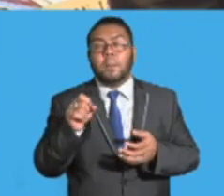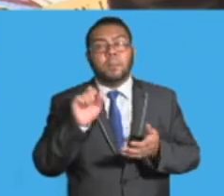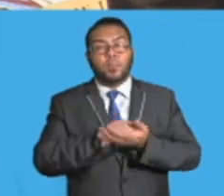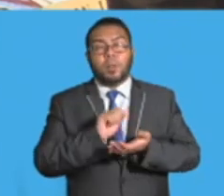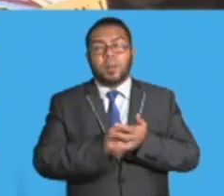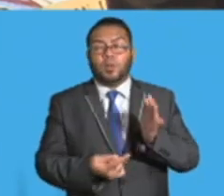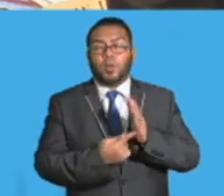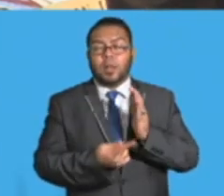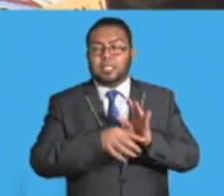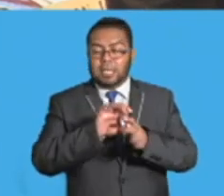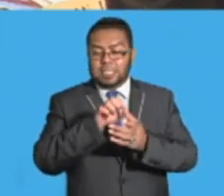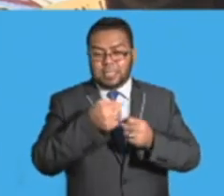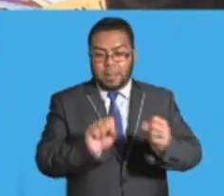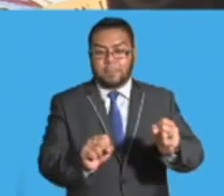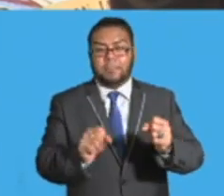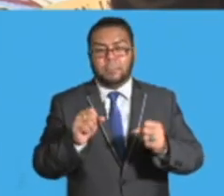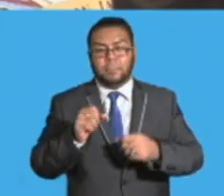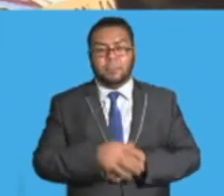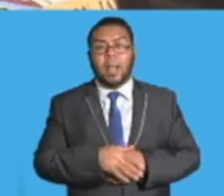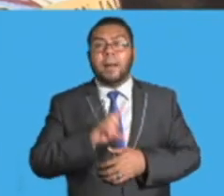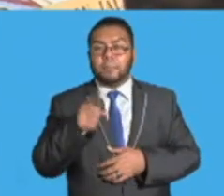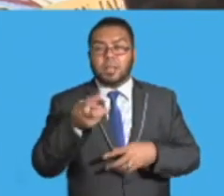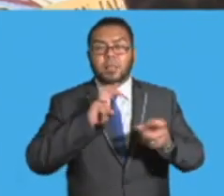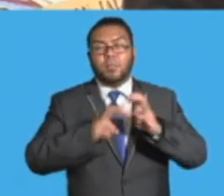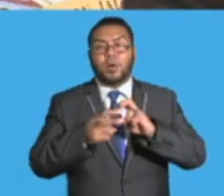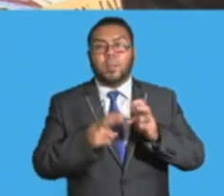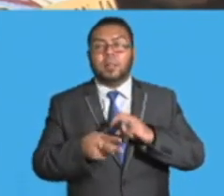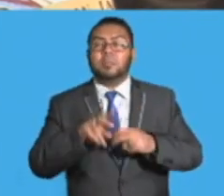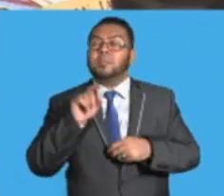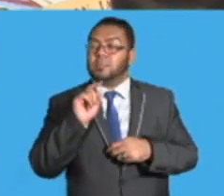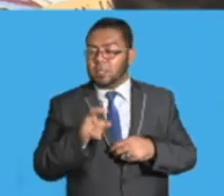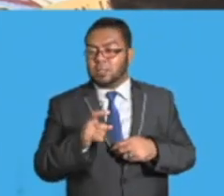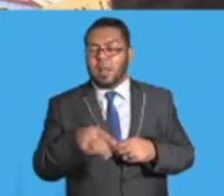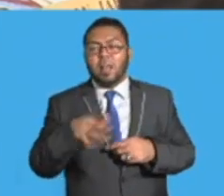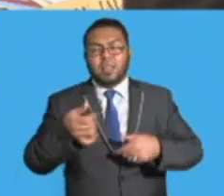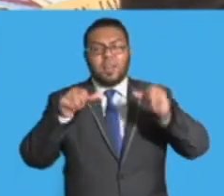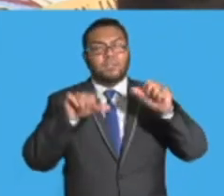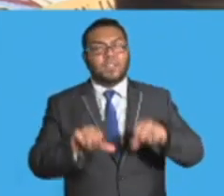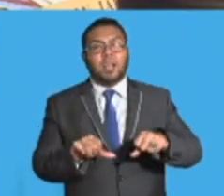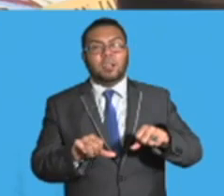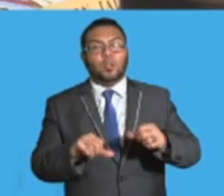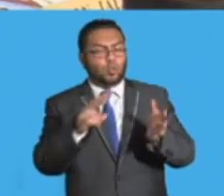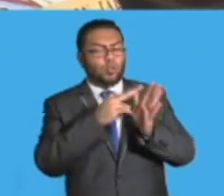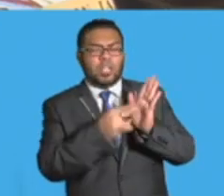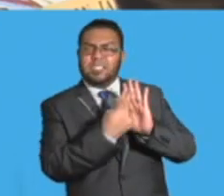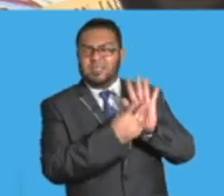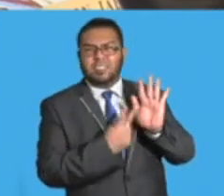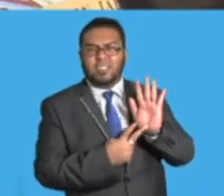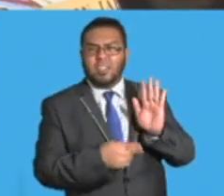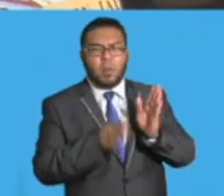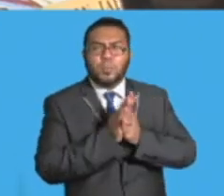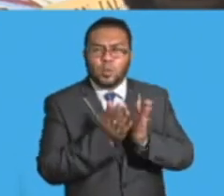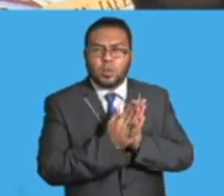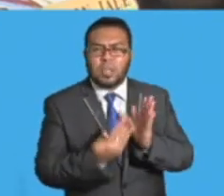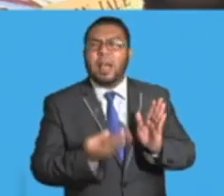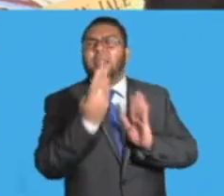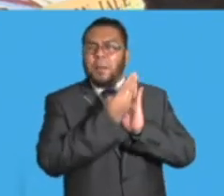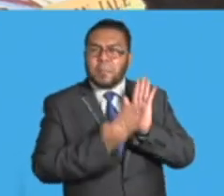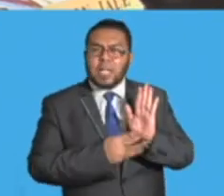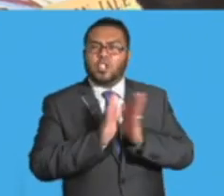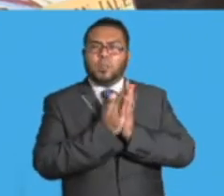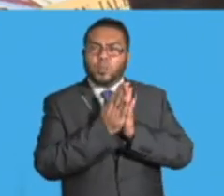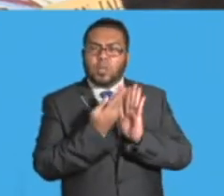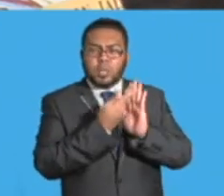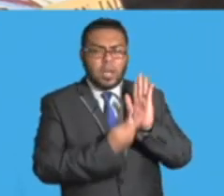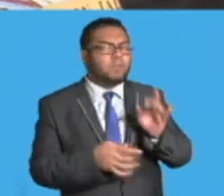system. But the problem is that they fail to read the books which we give. The budget book is very